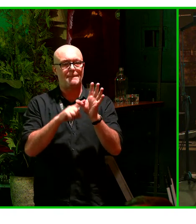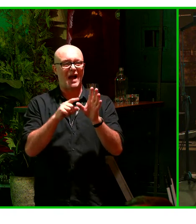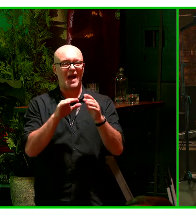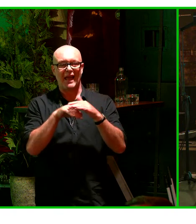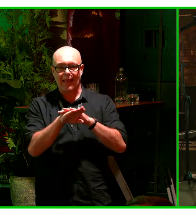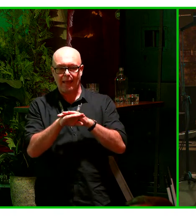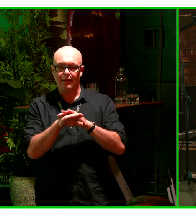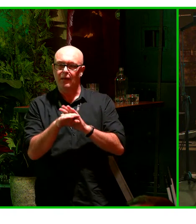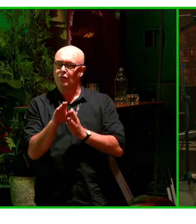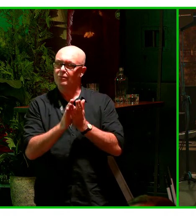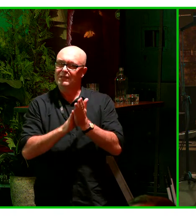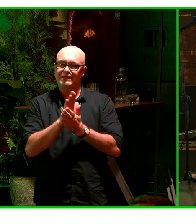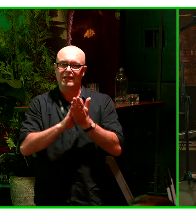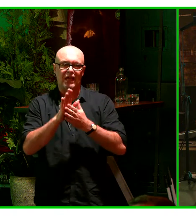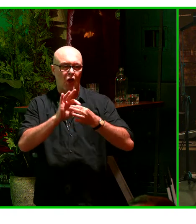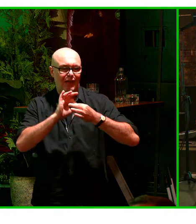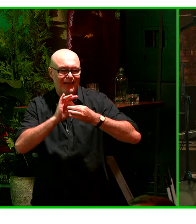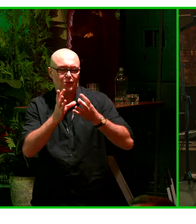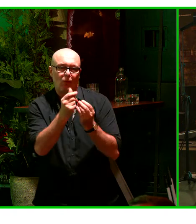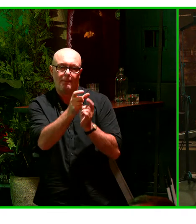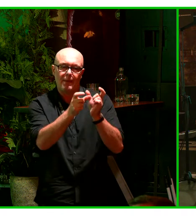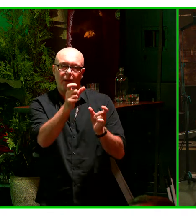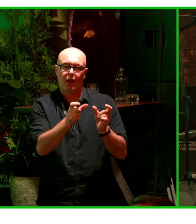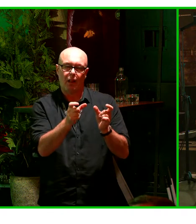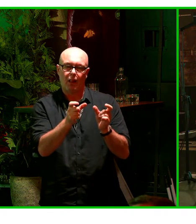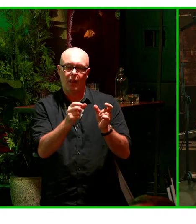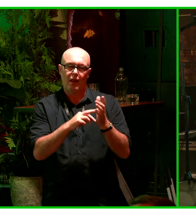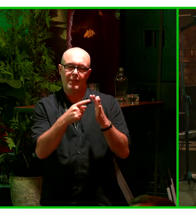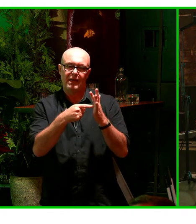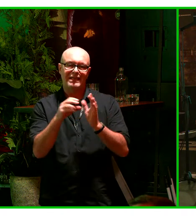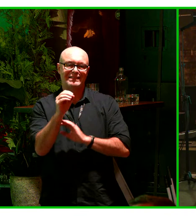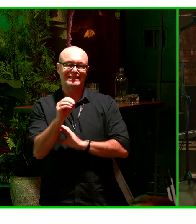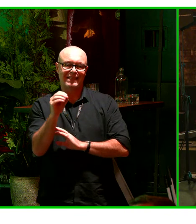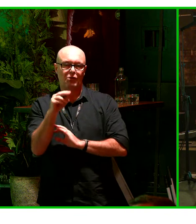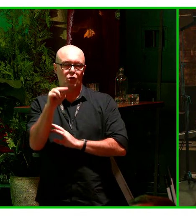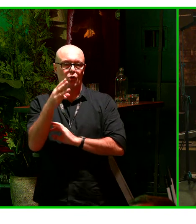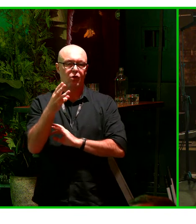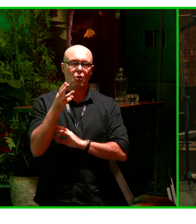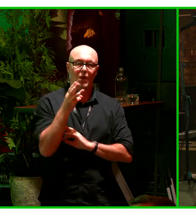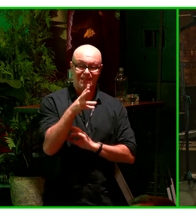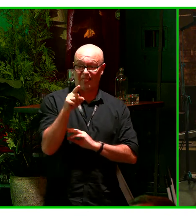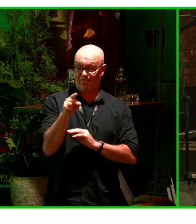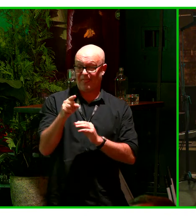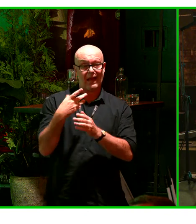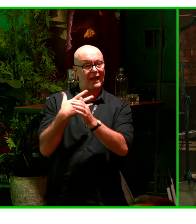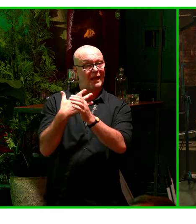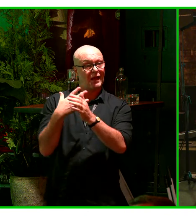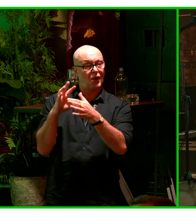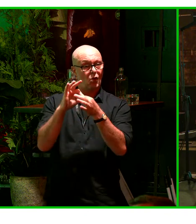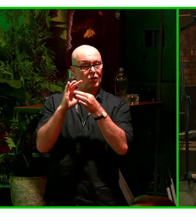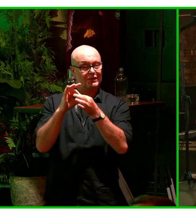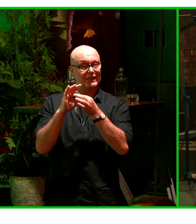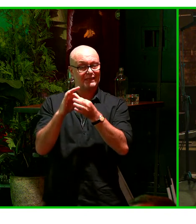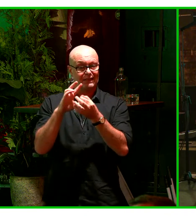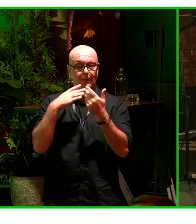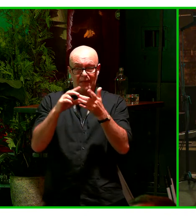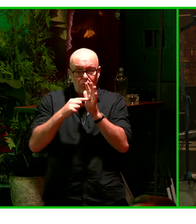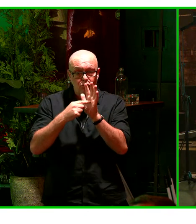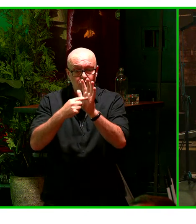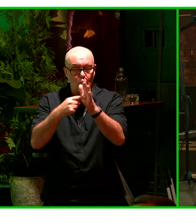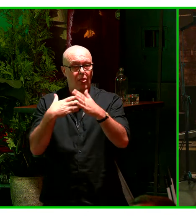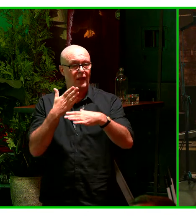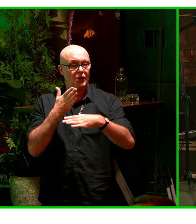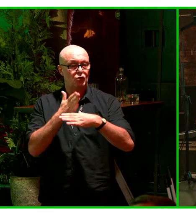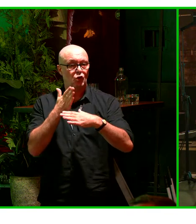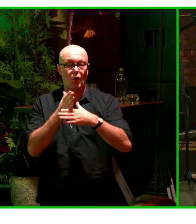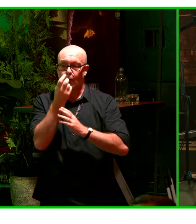kind of connecting it to people. Net Zero Northwest, I'd recommend to you all as an organization that has shown the jobs opportunity for all of us from